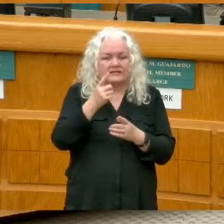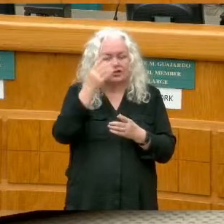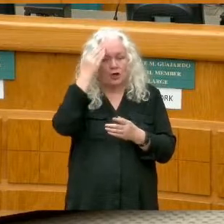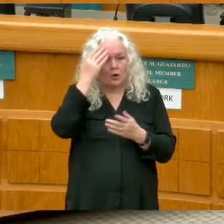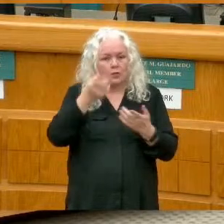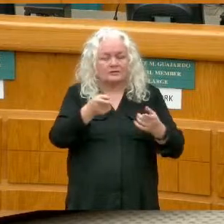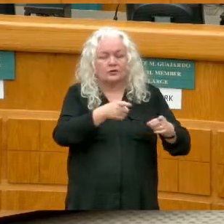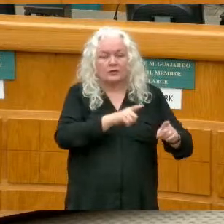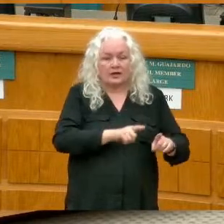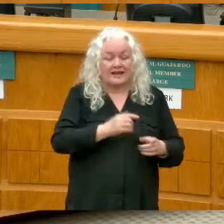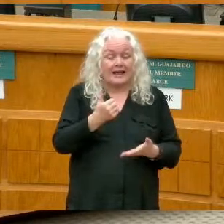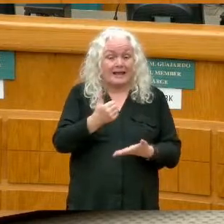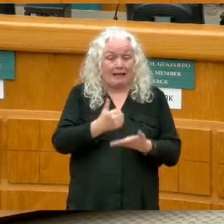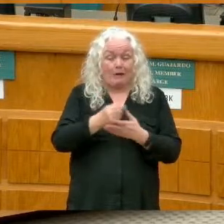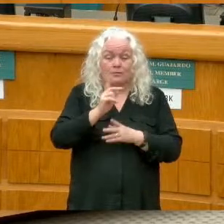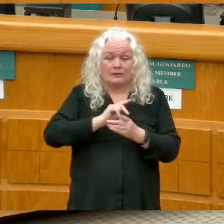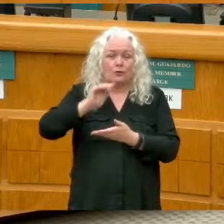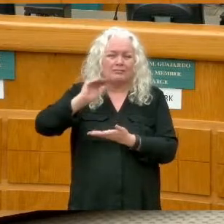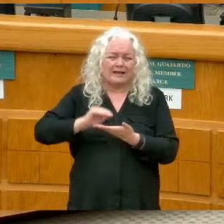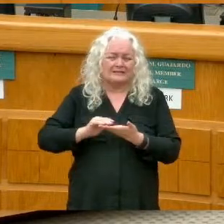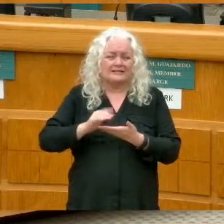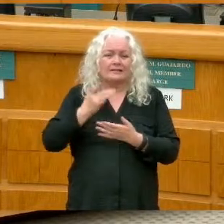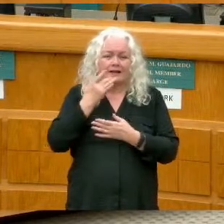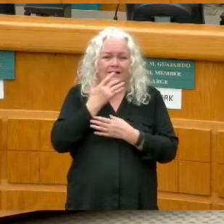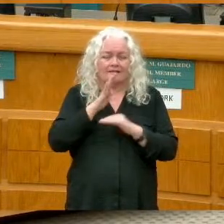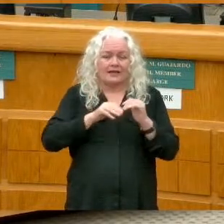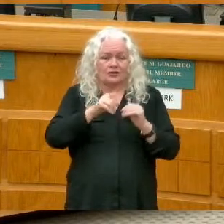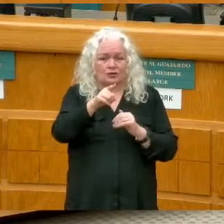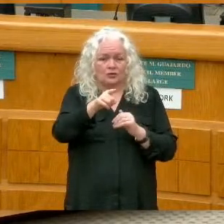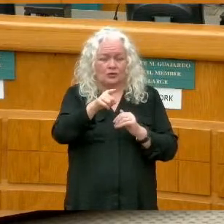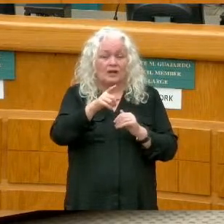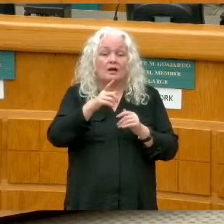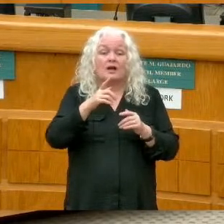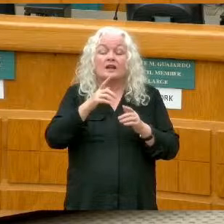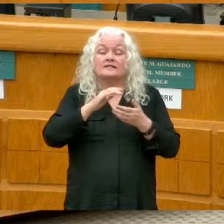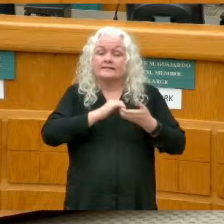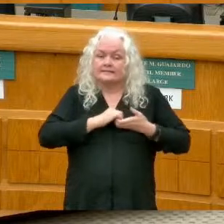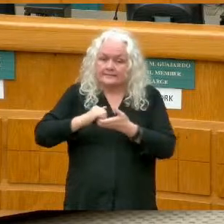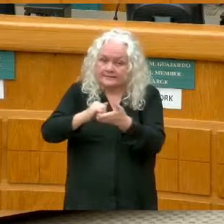Help anyone less fortunate than yourself. Solidarity